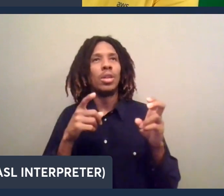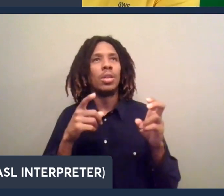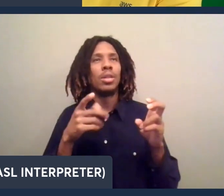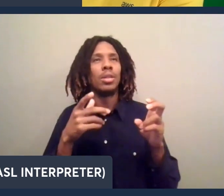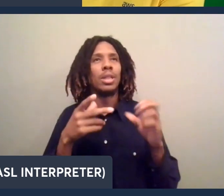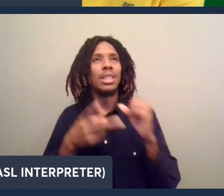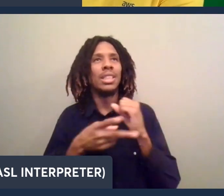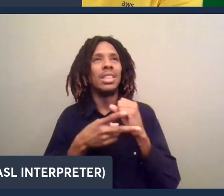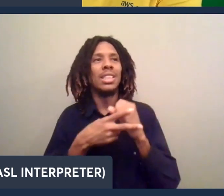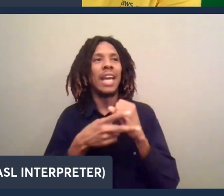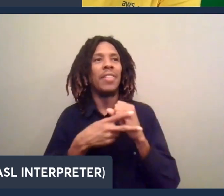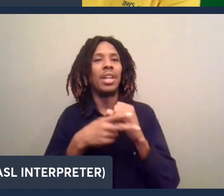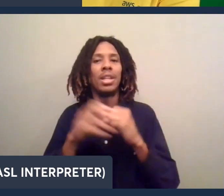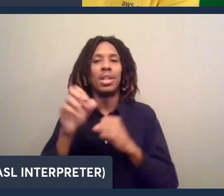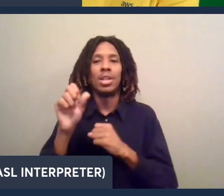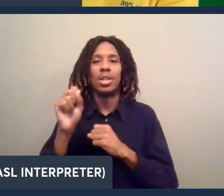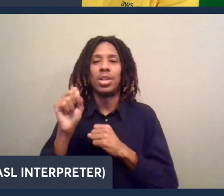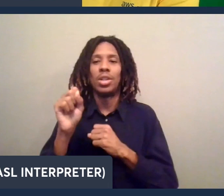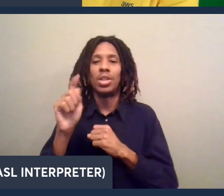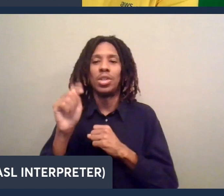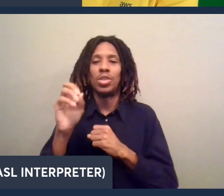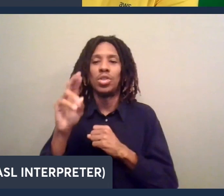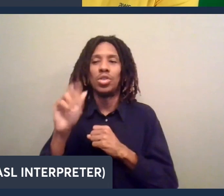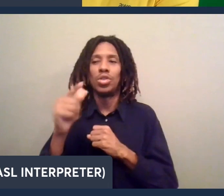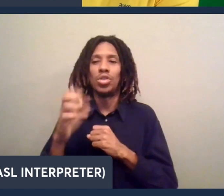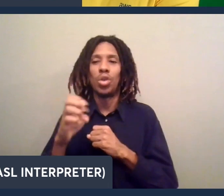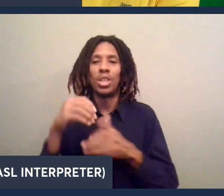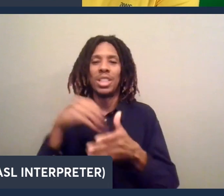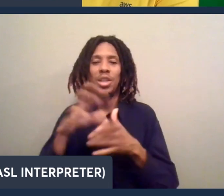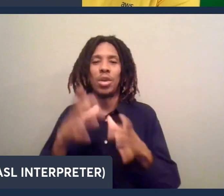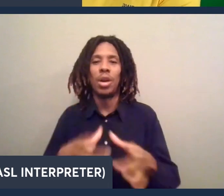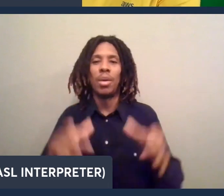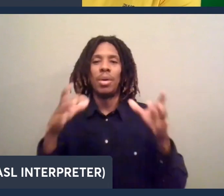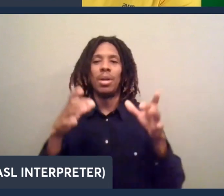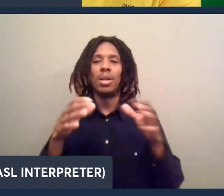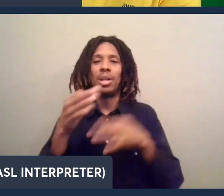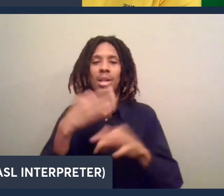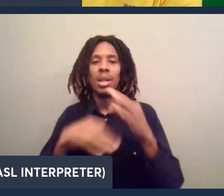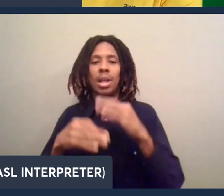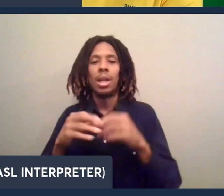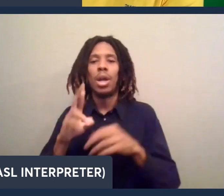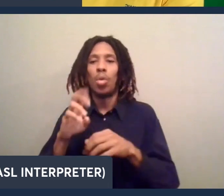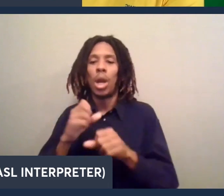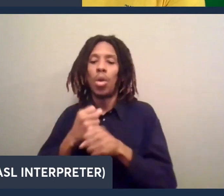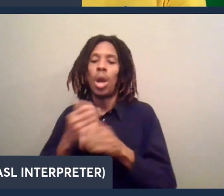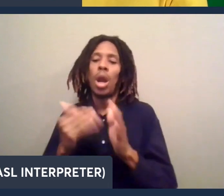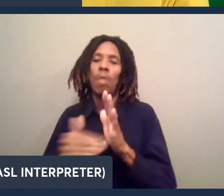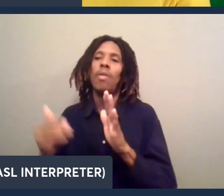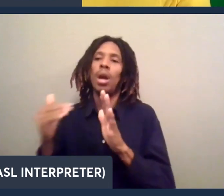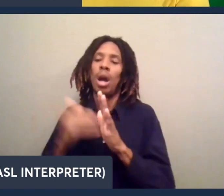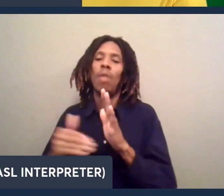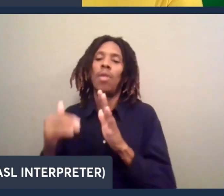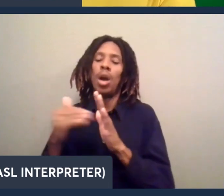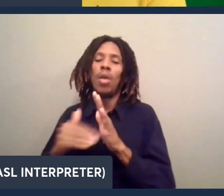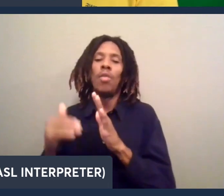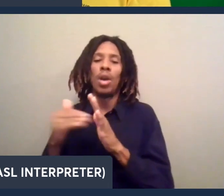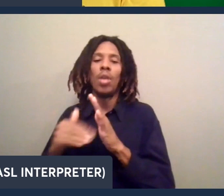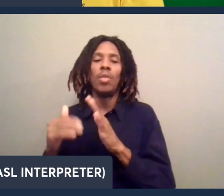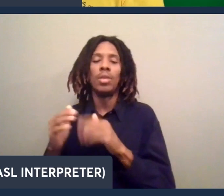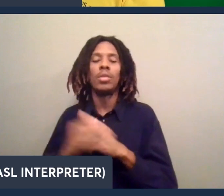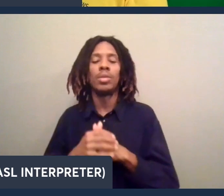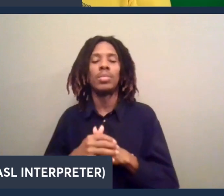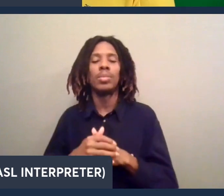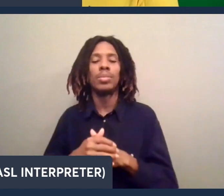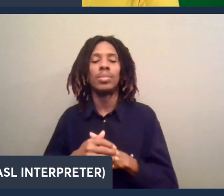you're saving storage space inside of your bucket as opposed to like constantly recreating this object. Yeah. Also, like the